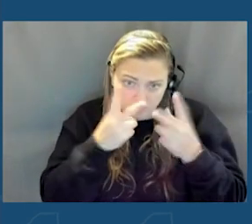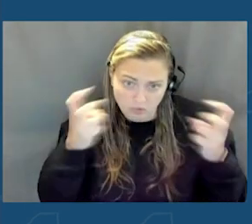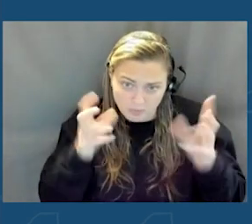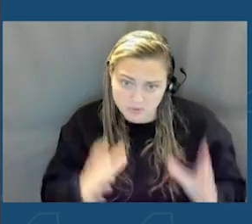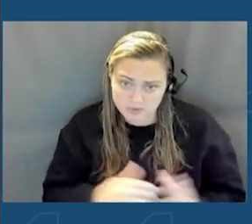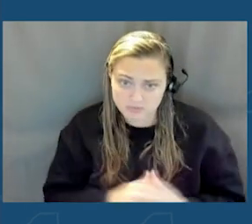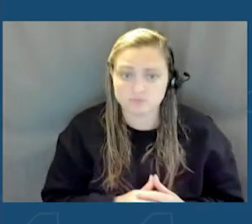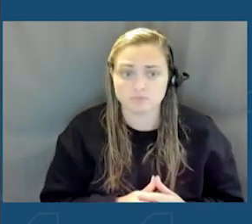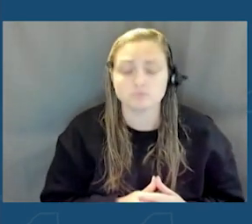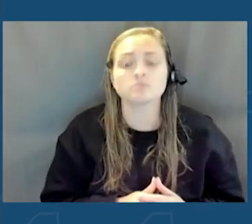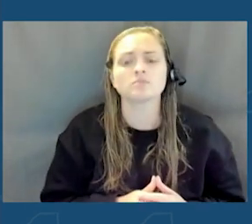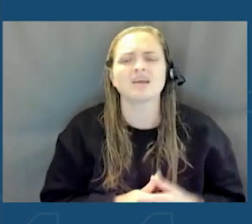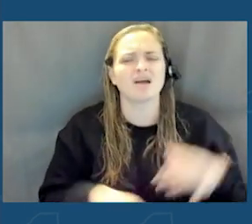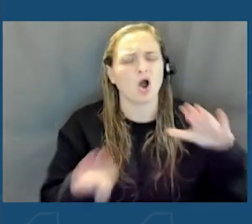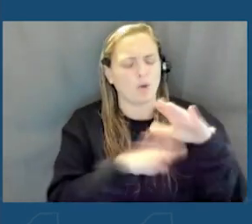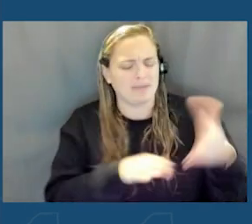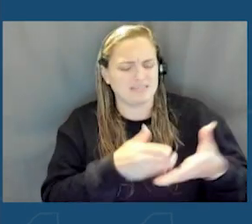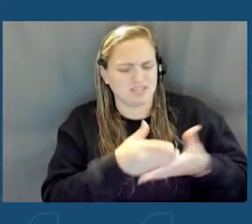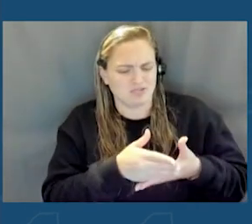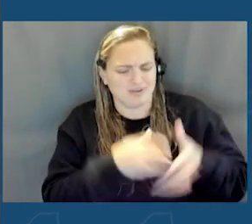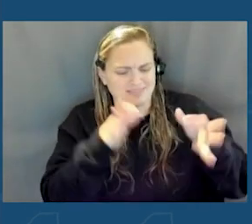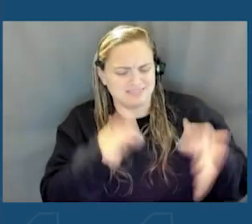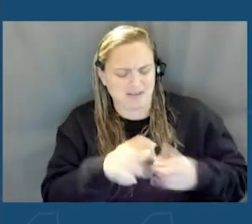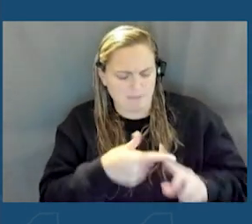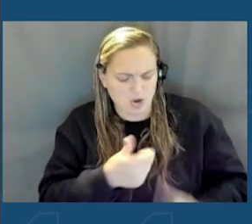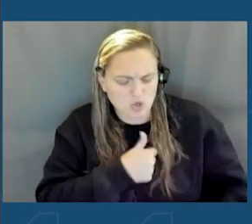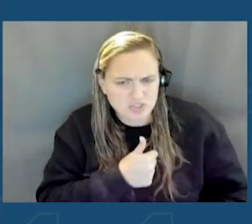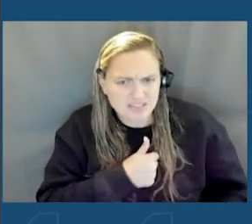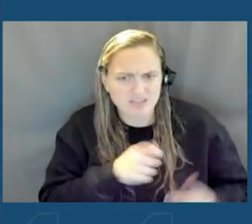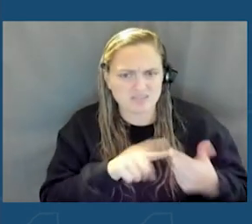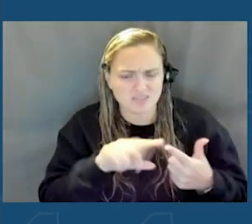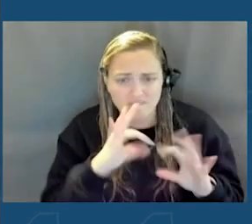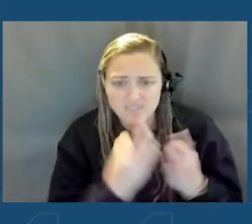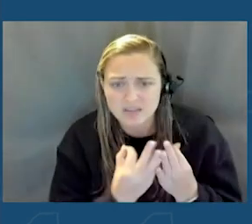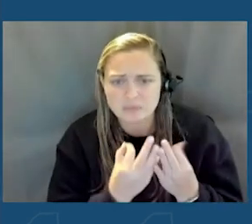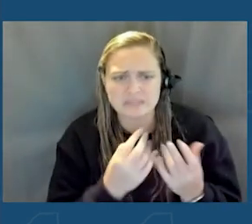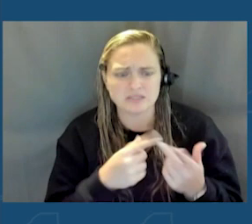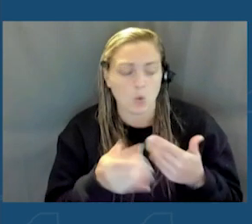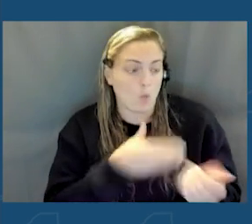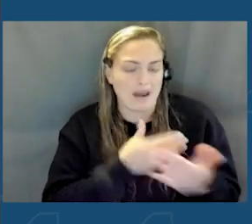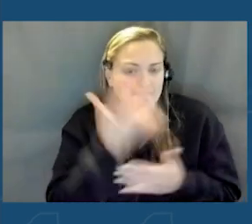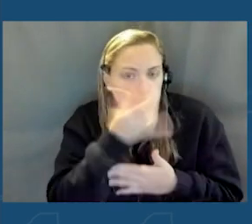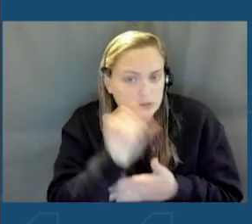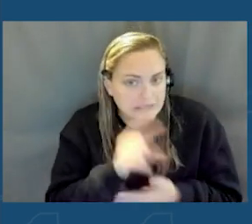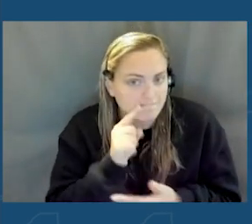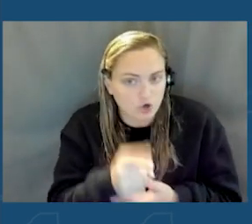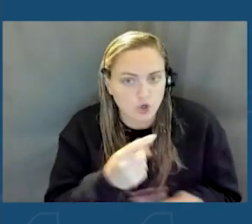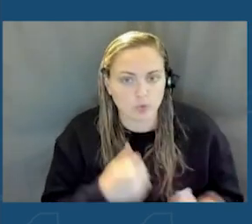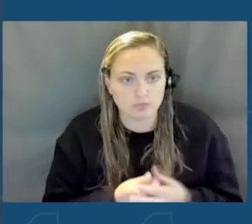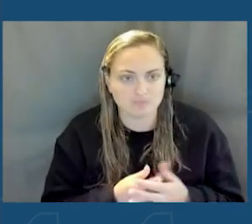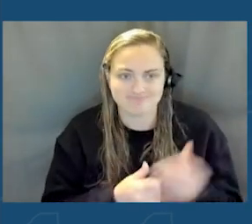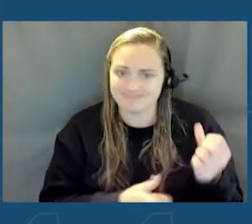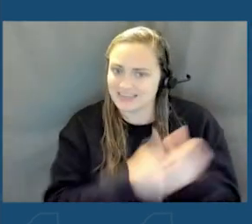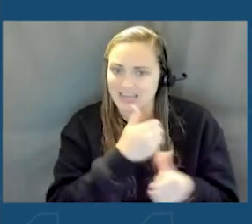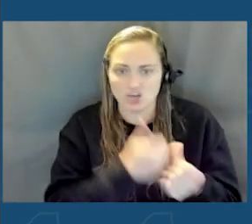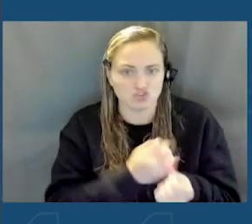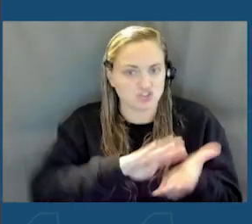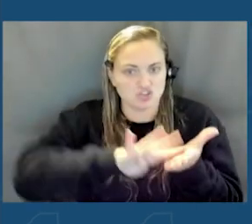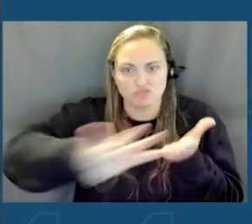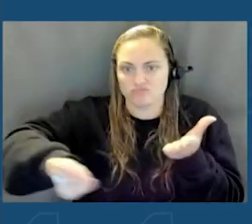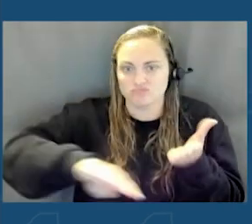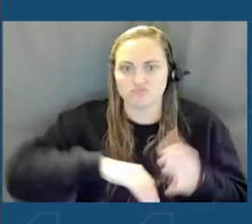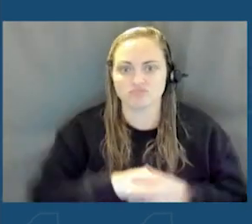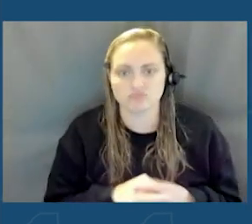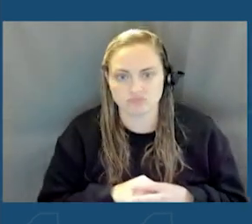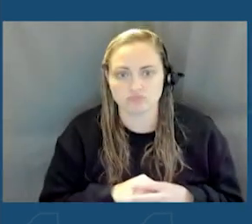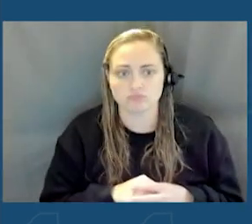to our basic right to make decisions for ourselves and our families, whatever that may look like, is a dangerous thing to bypass.